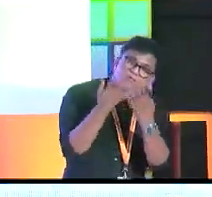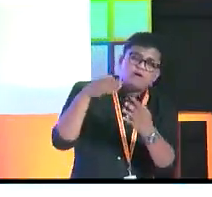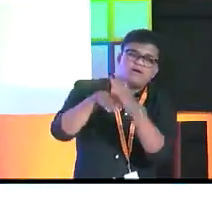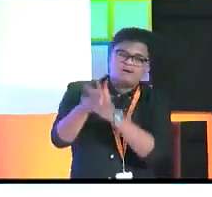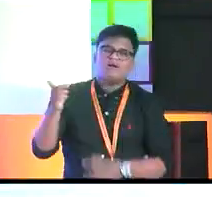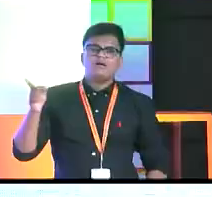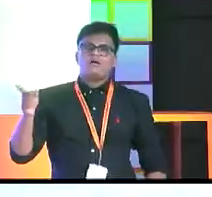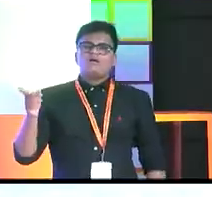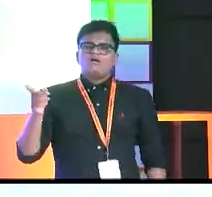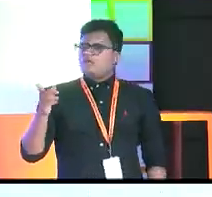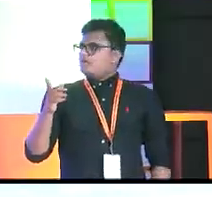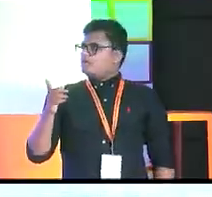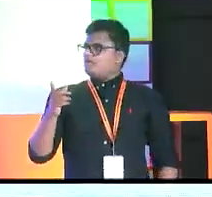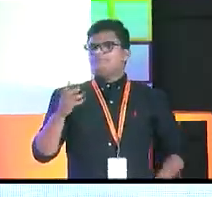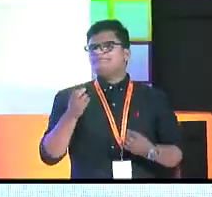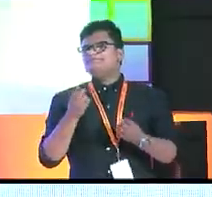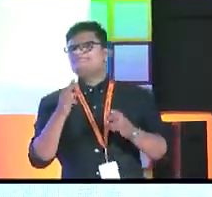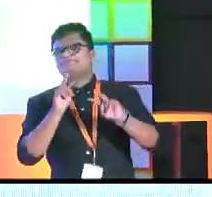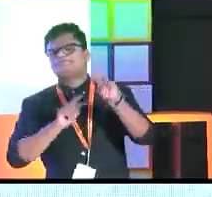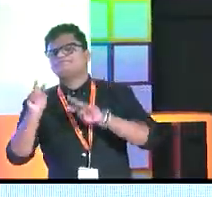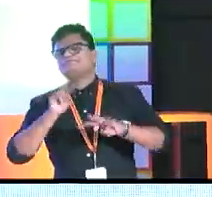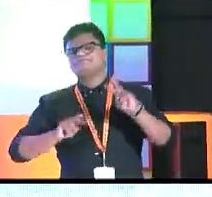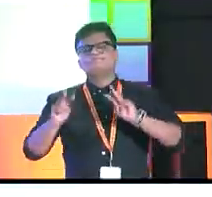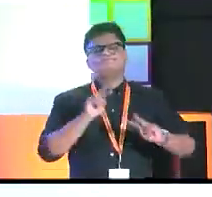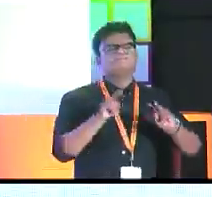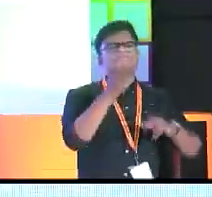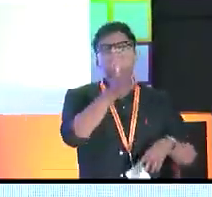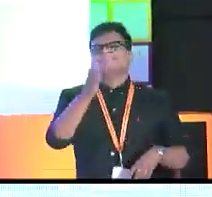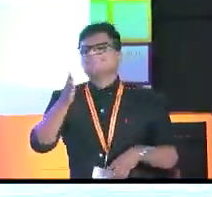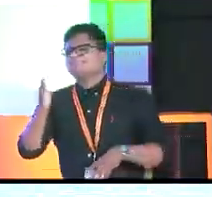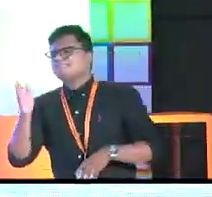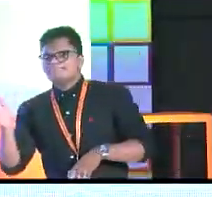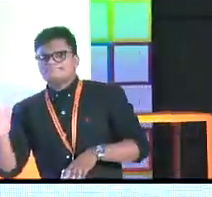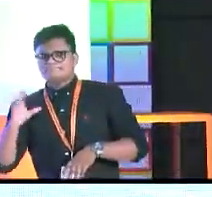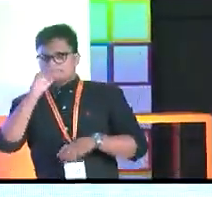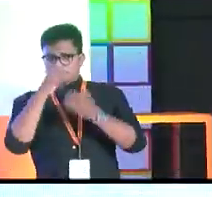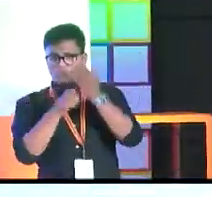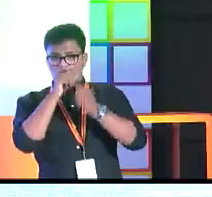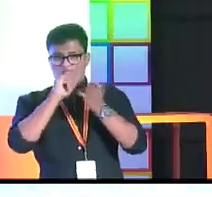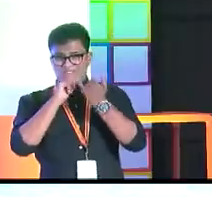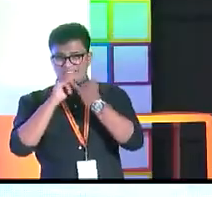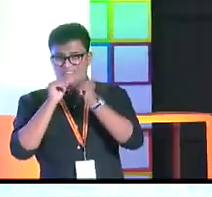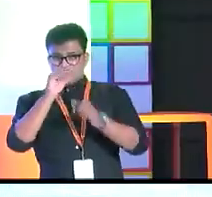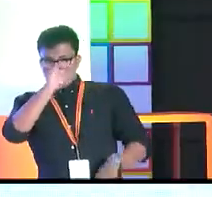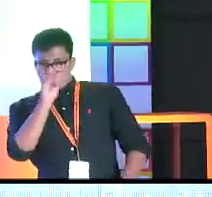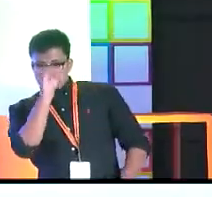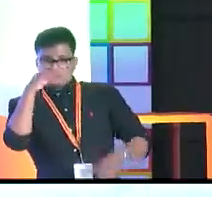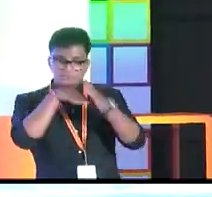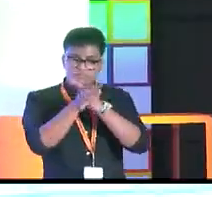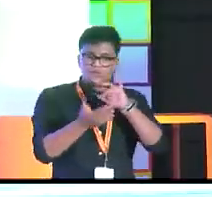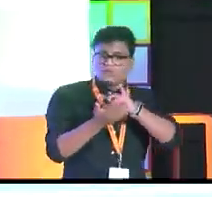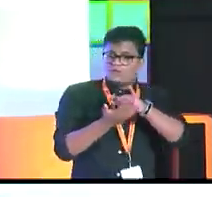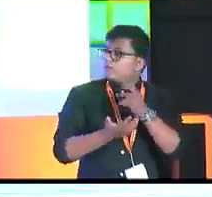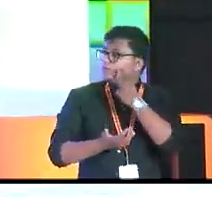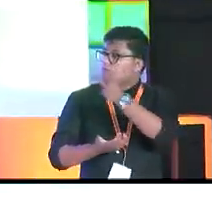We just, you know, did a small survey in a small area called Darangwadi of Odisha a couple of years back. And you'll be surprised to